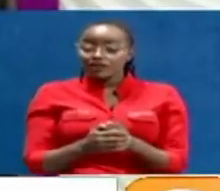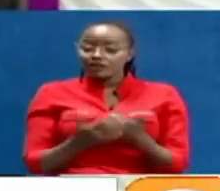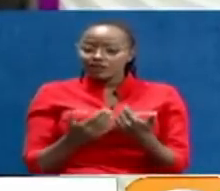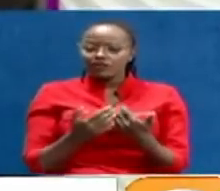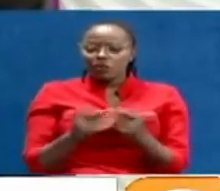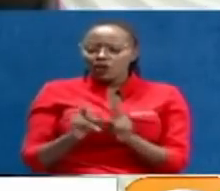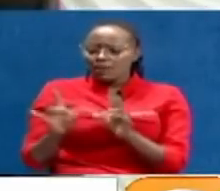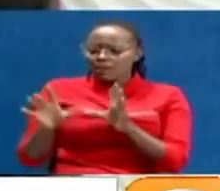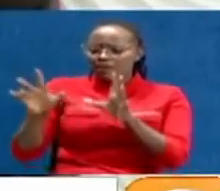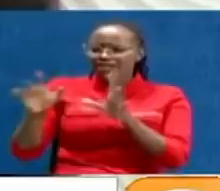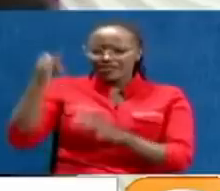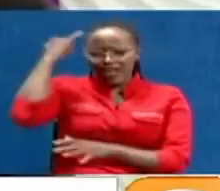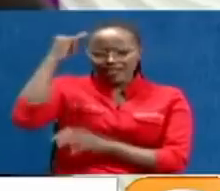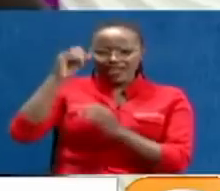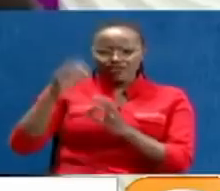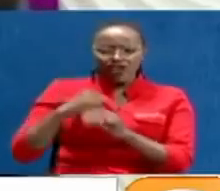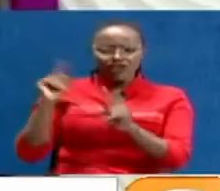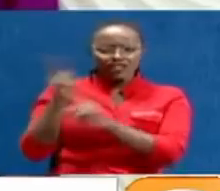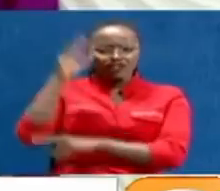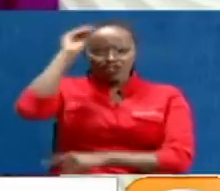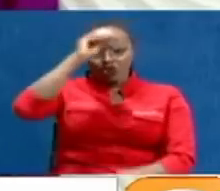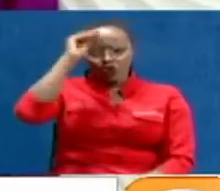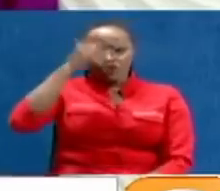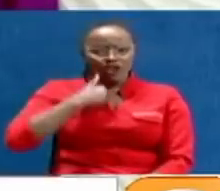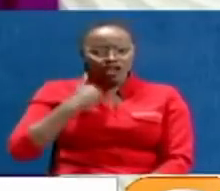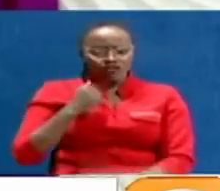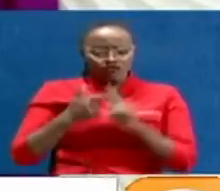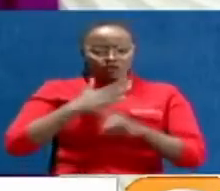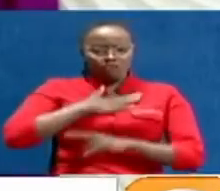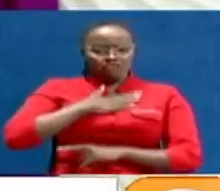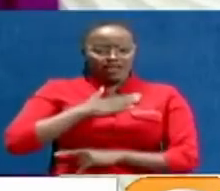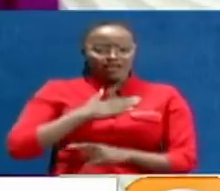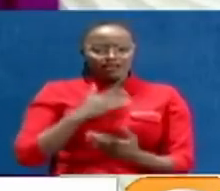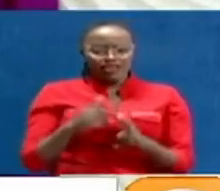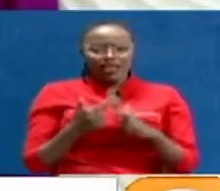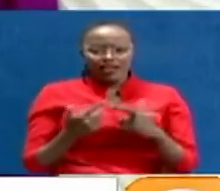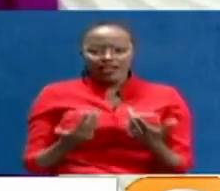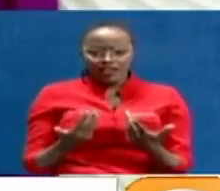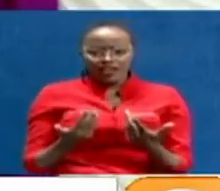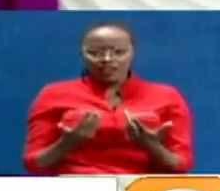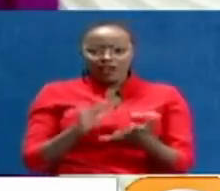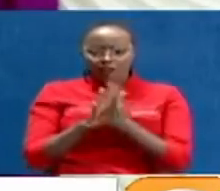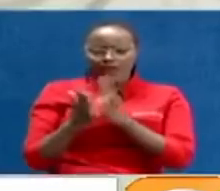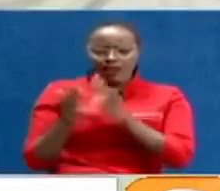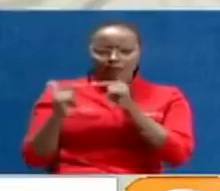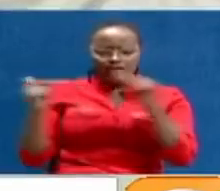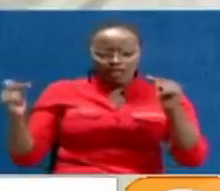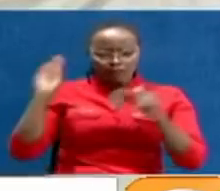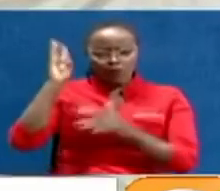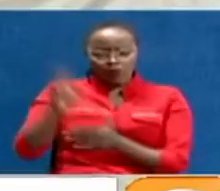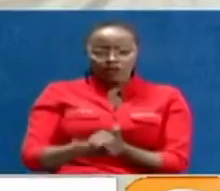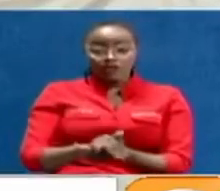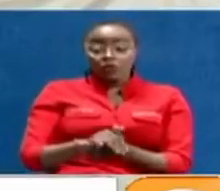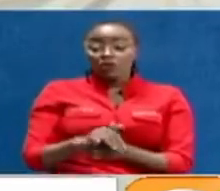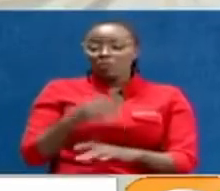Let us walk away from this notion that if you have a different opinion from mine, you've become an enemy. Must not be